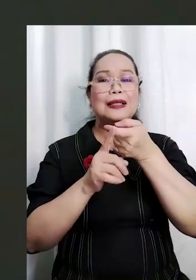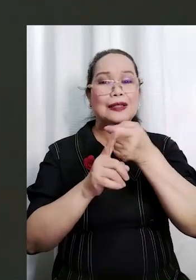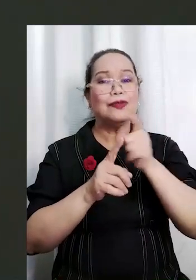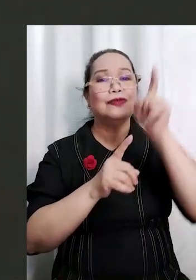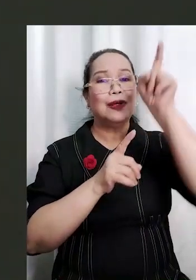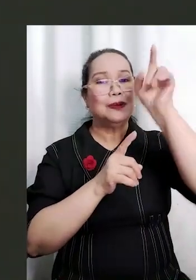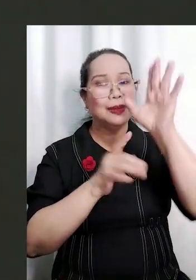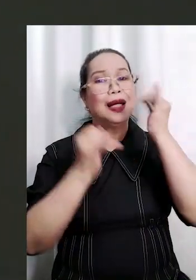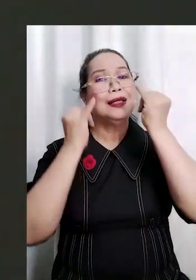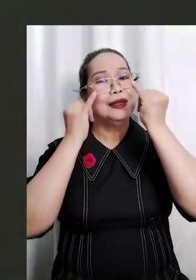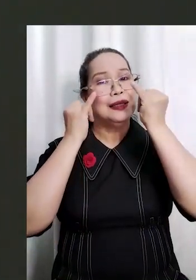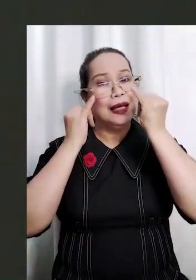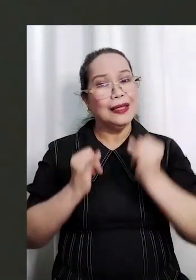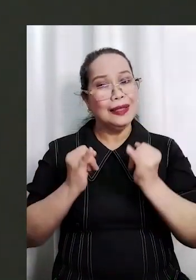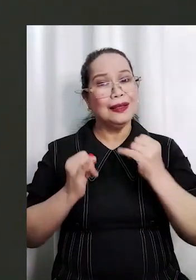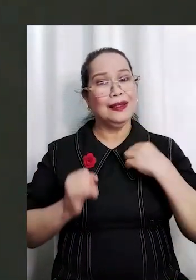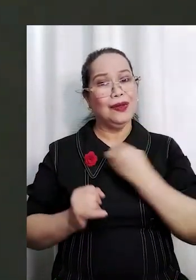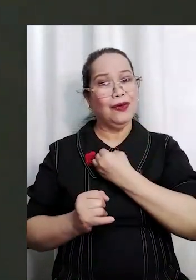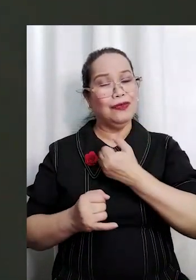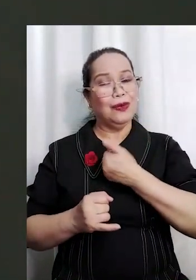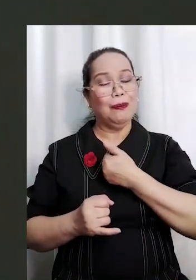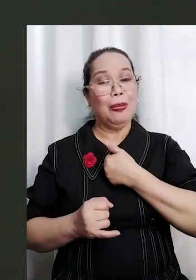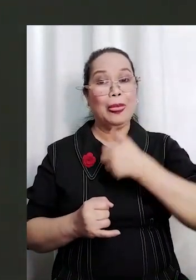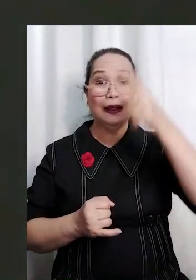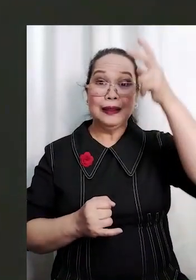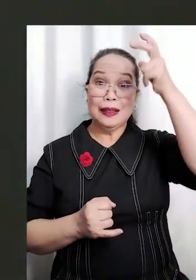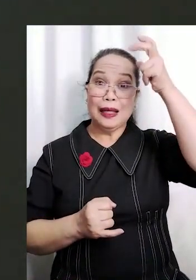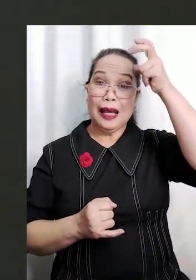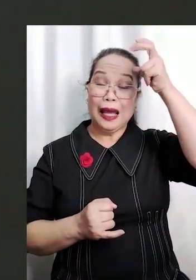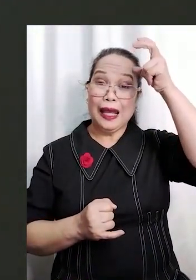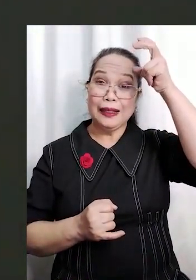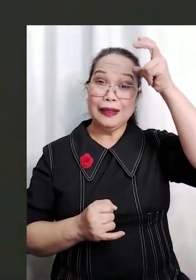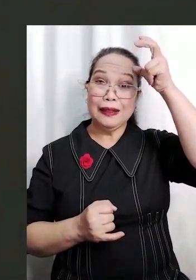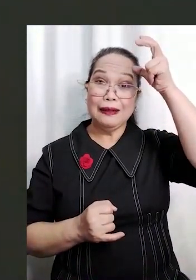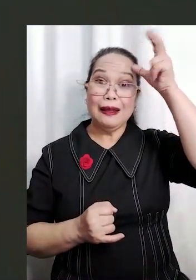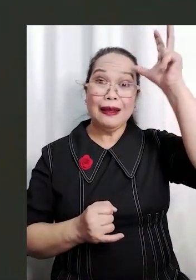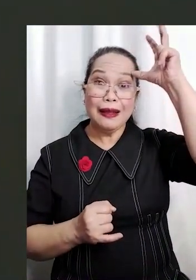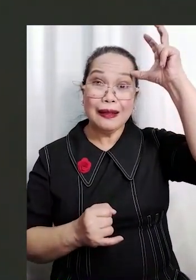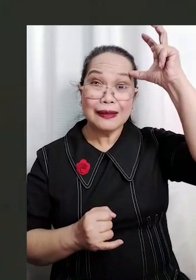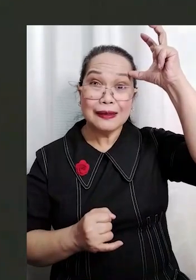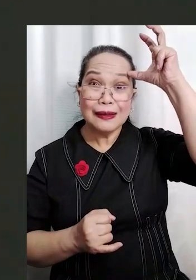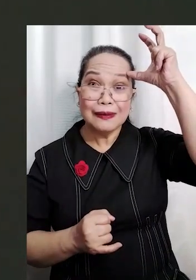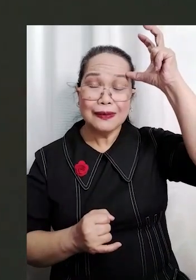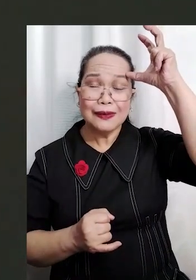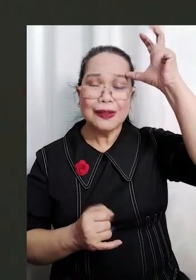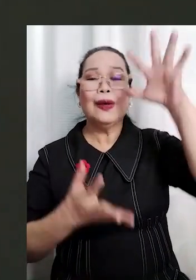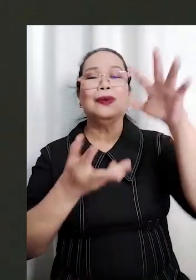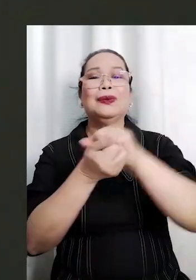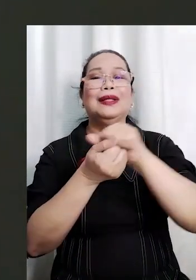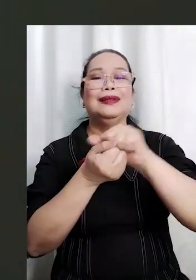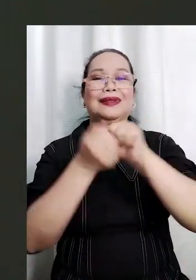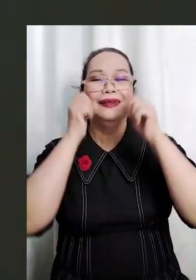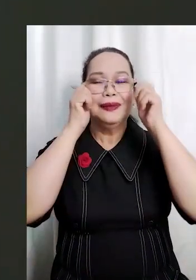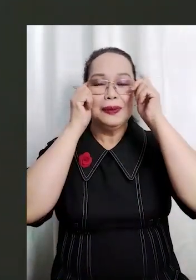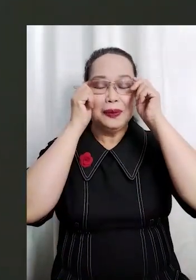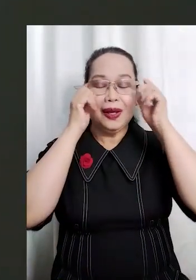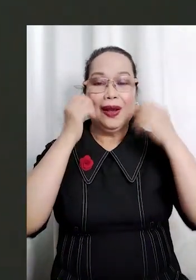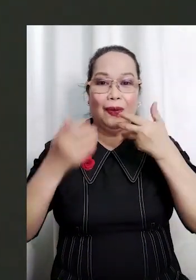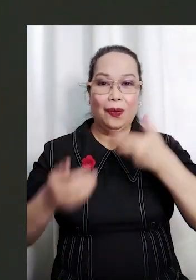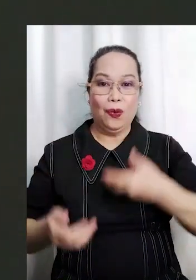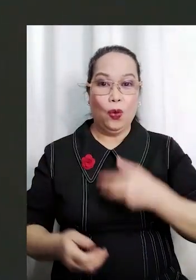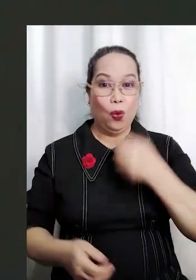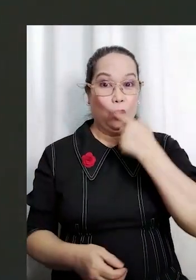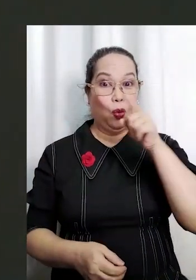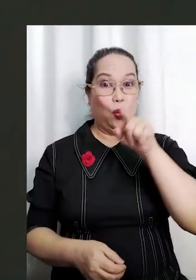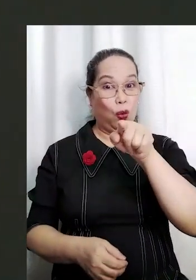of our identity. Alam po ninyo, ang ginagawa ng devil, he will mess up our sense of identity kung sino